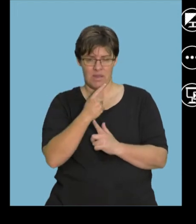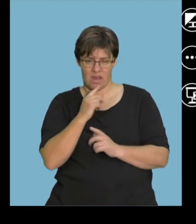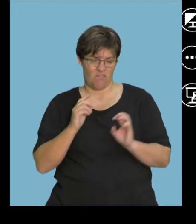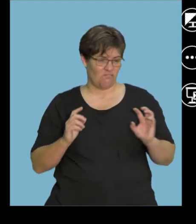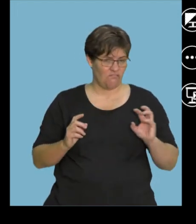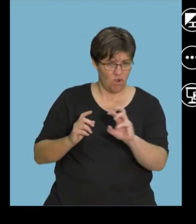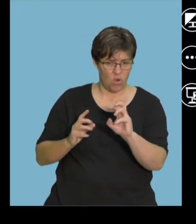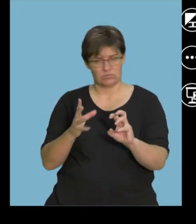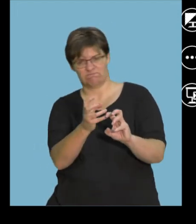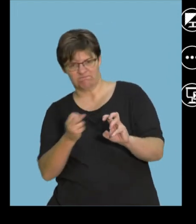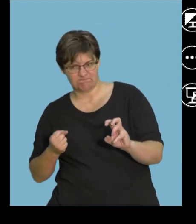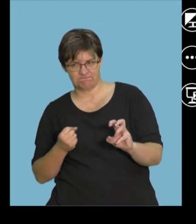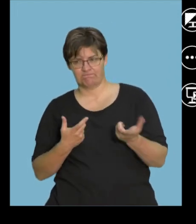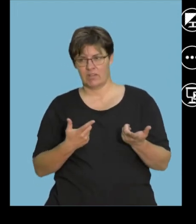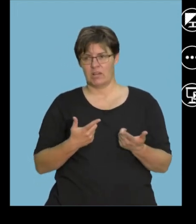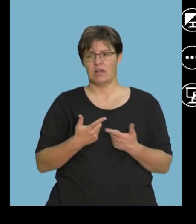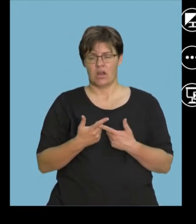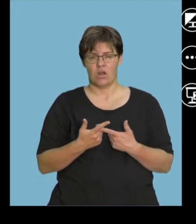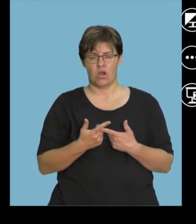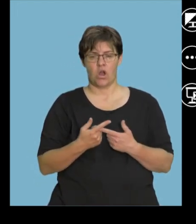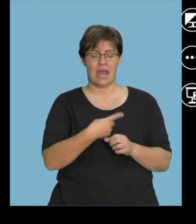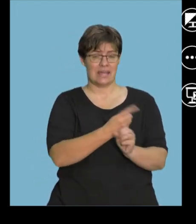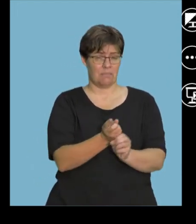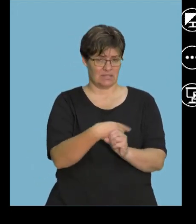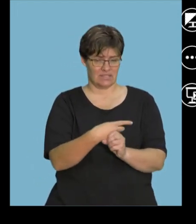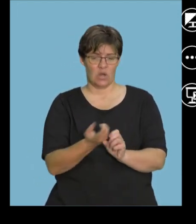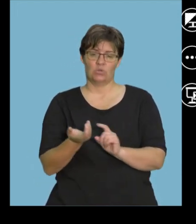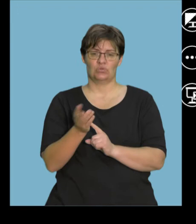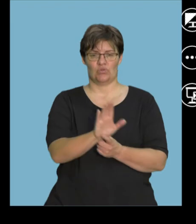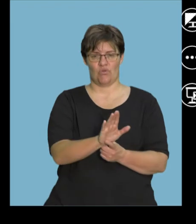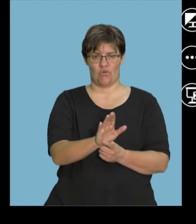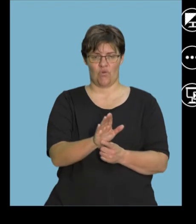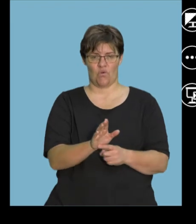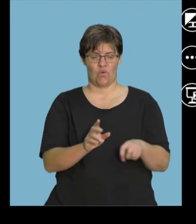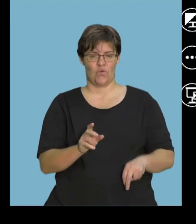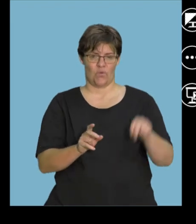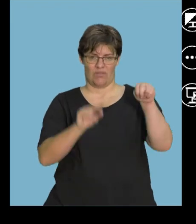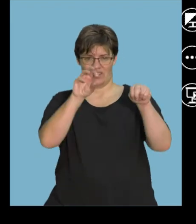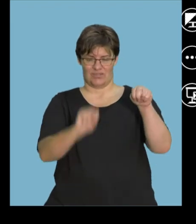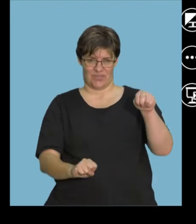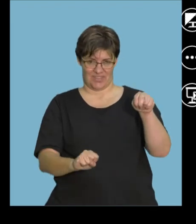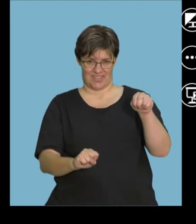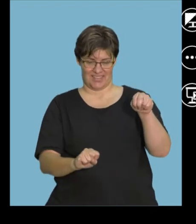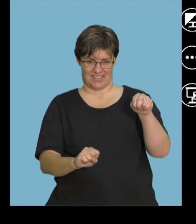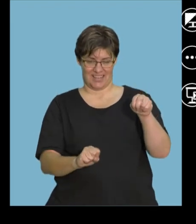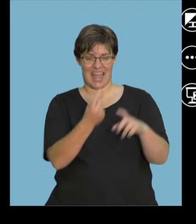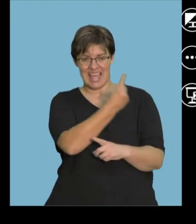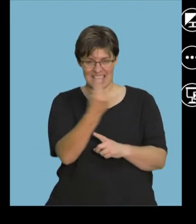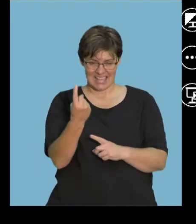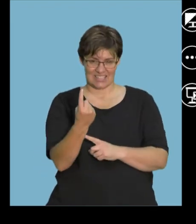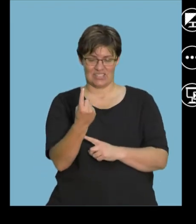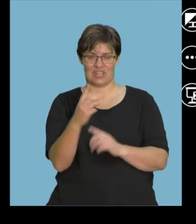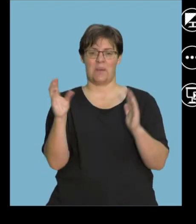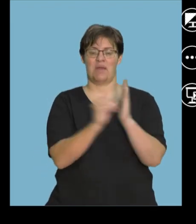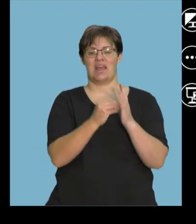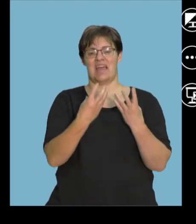forces, okay? Because what the compass actually does, it shows us the poles that every magnet has got